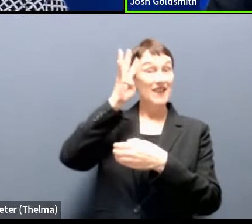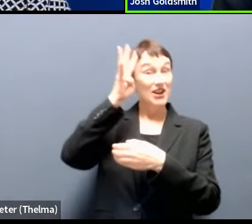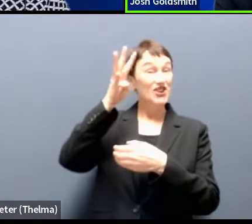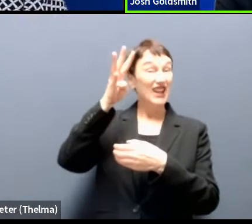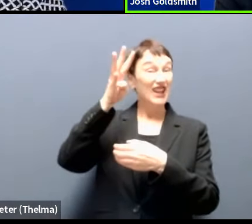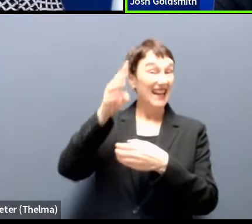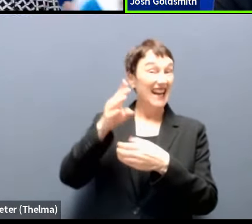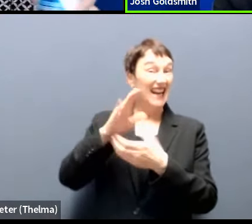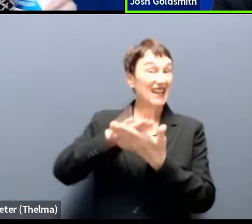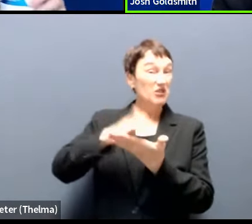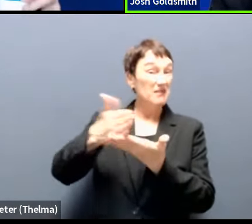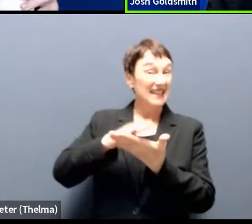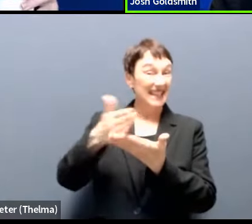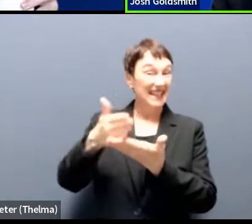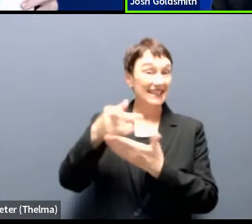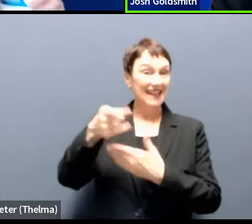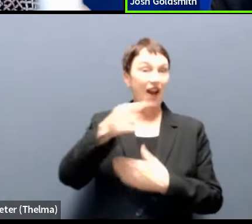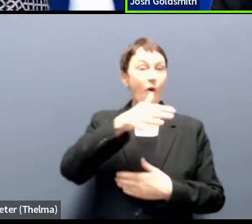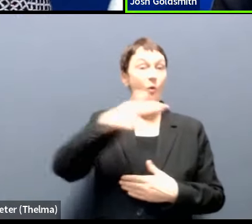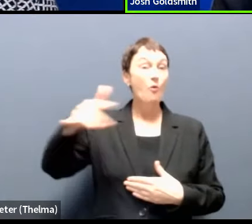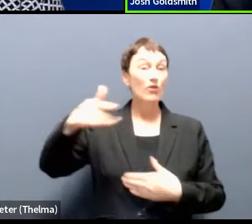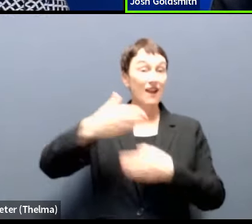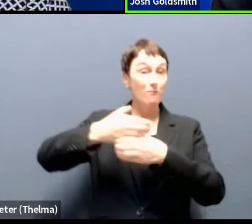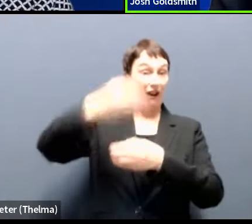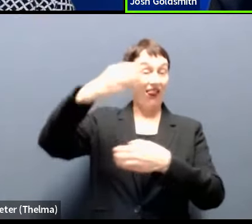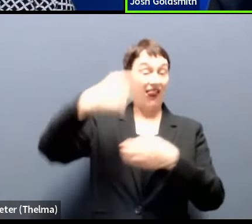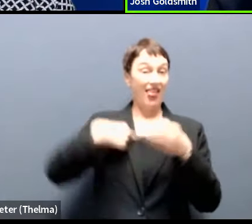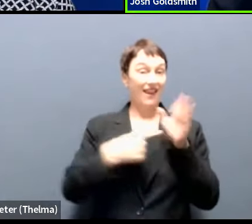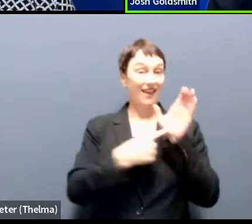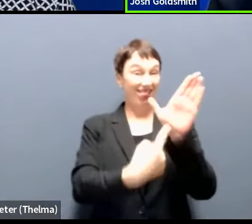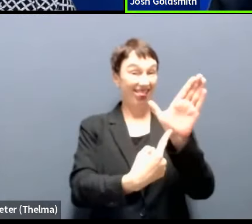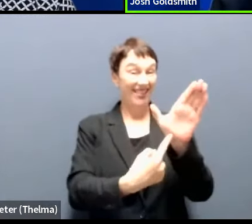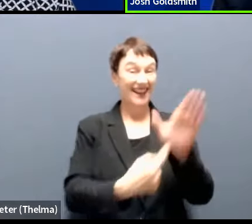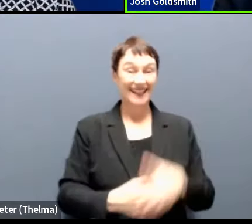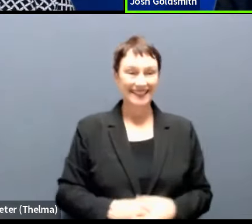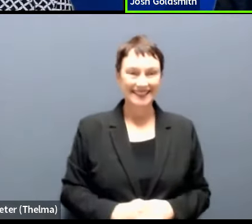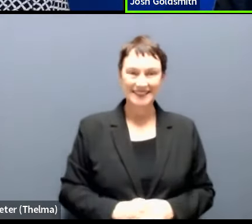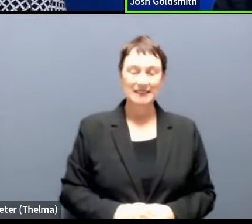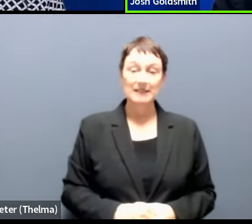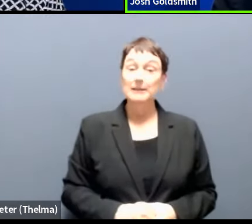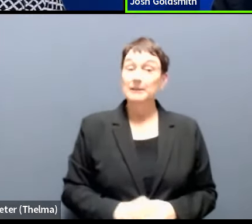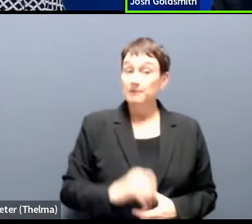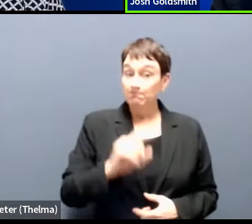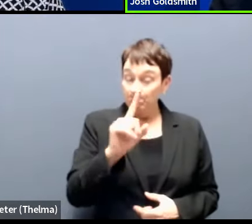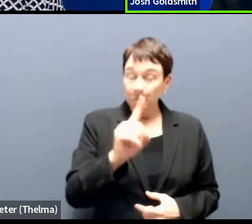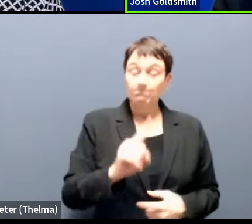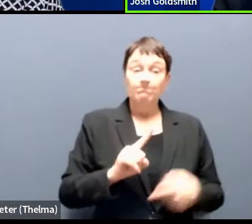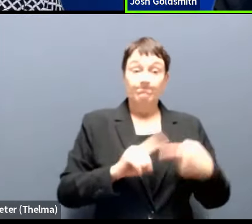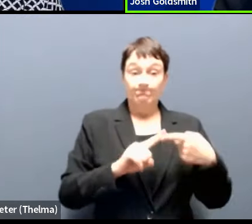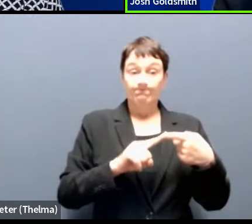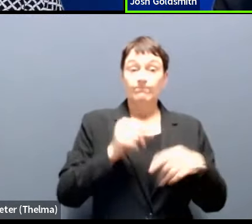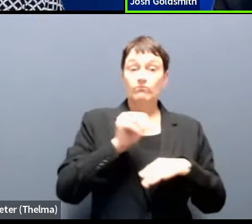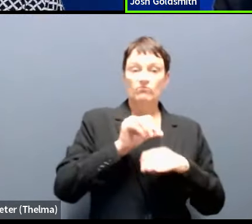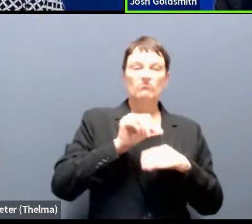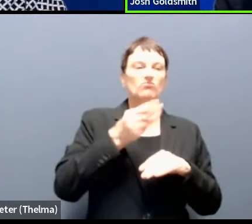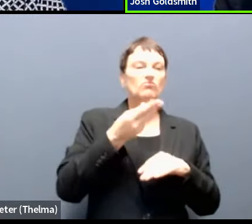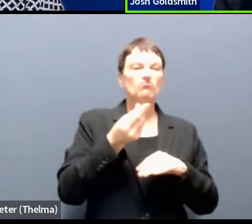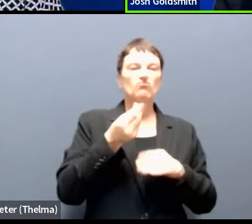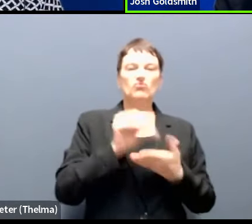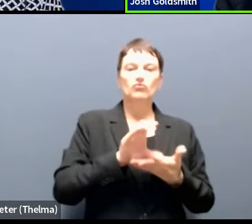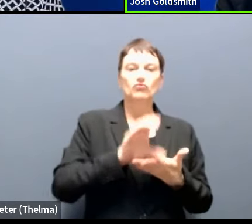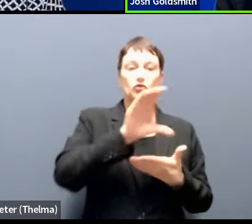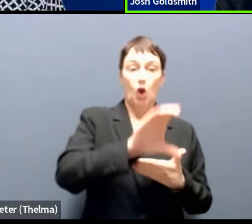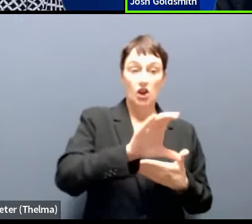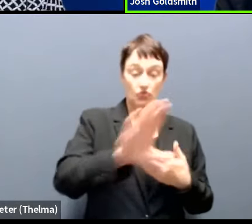bottles. Okay, so that's the student scholarship. We also, just to let everyone know, if